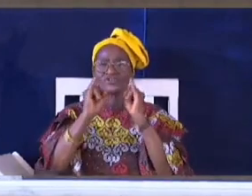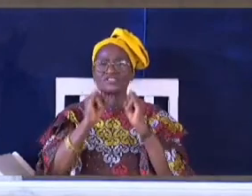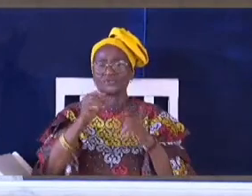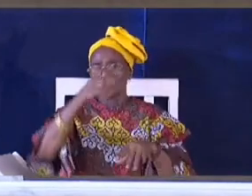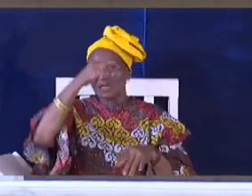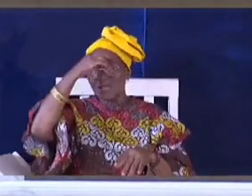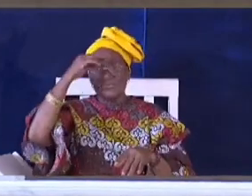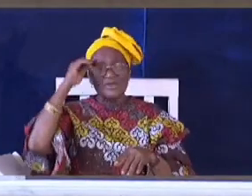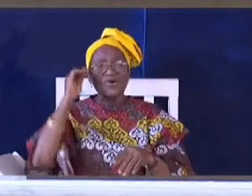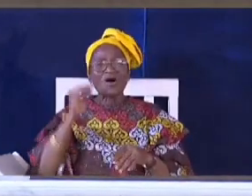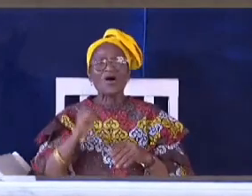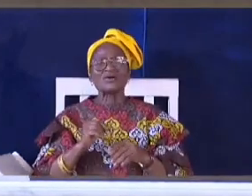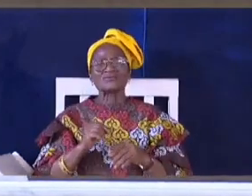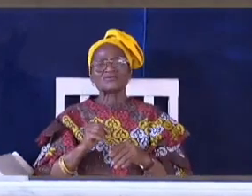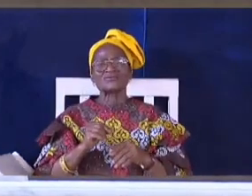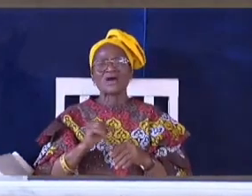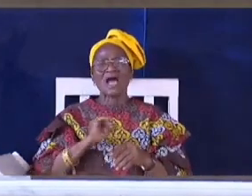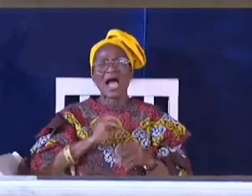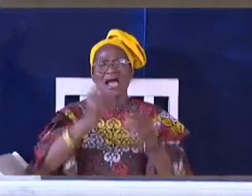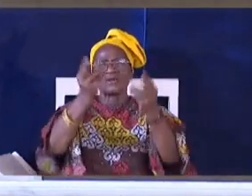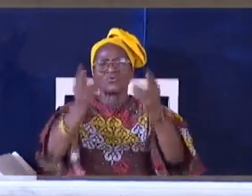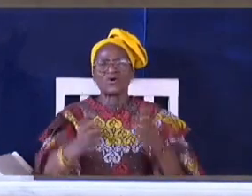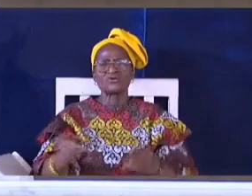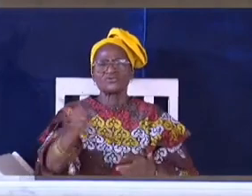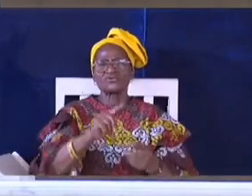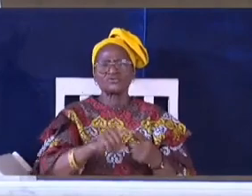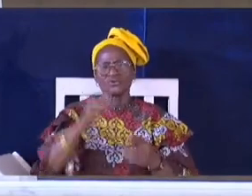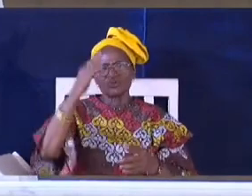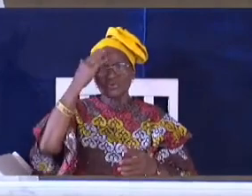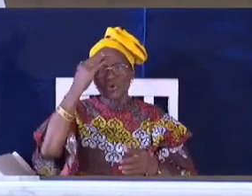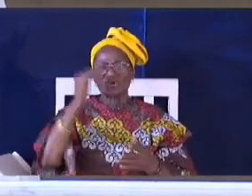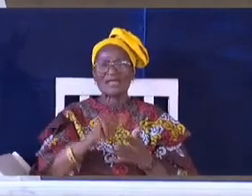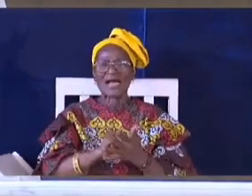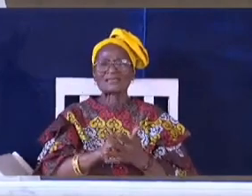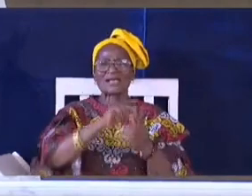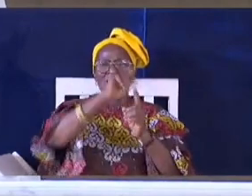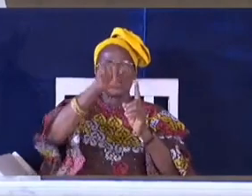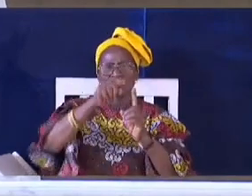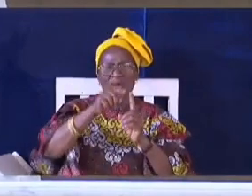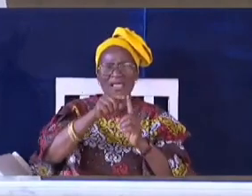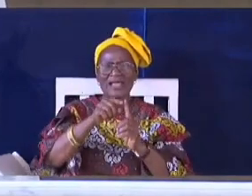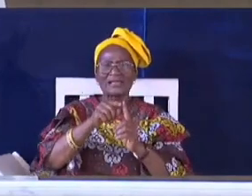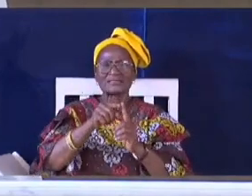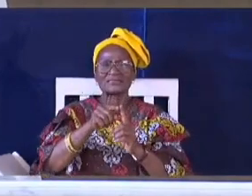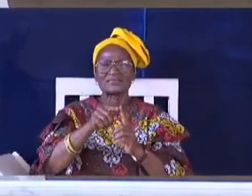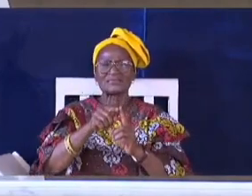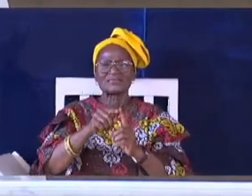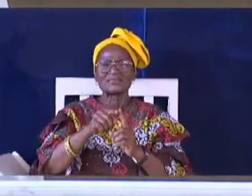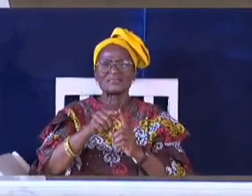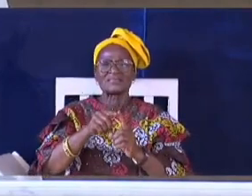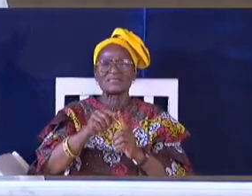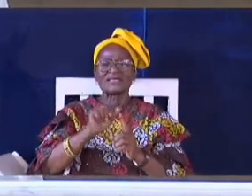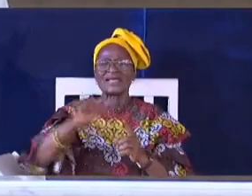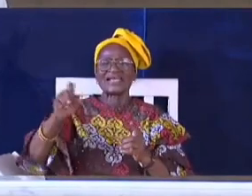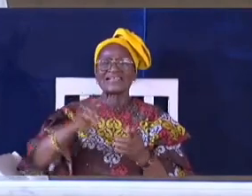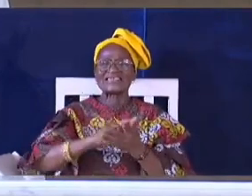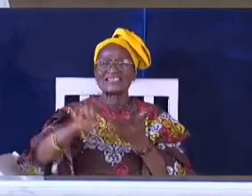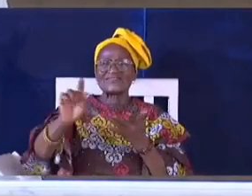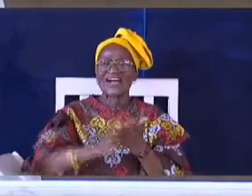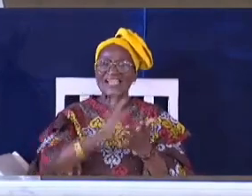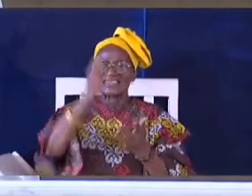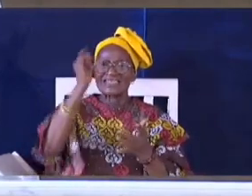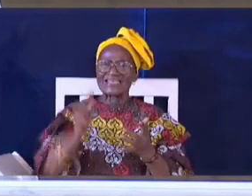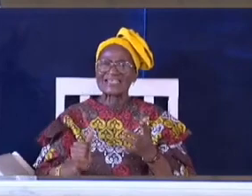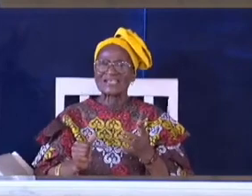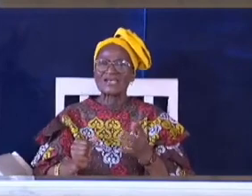I want you to know that when the divinely